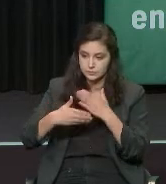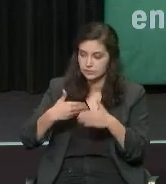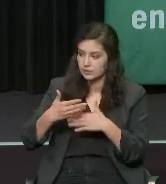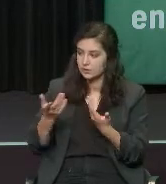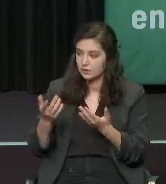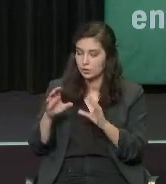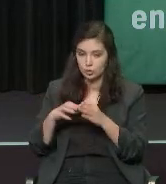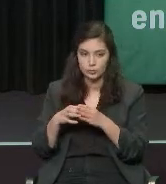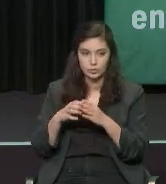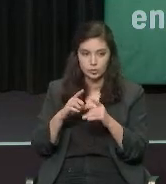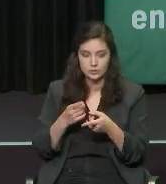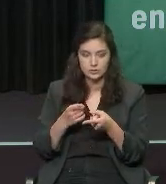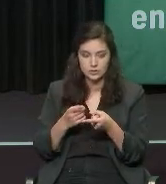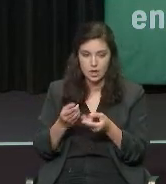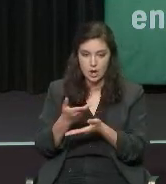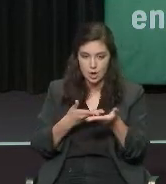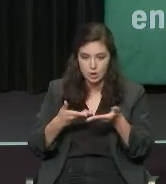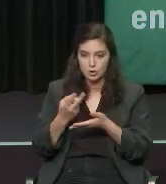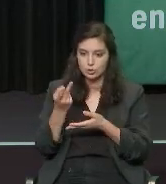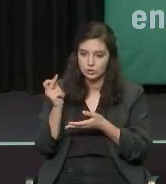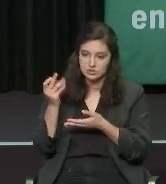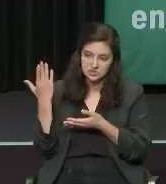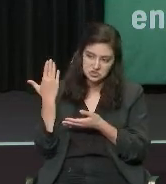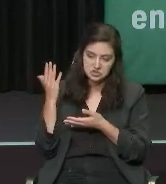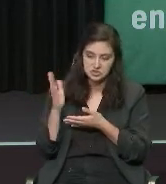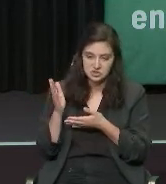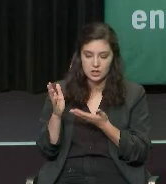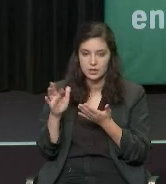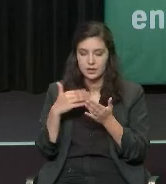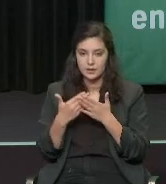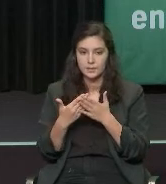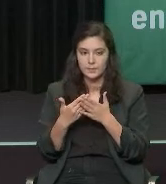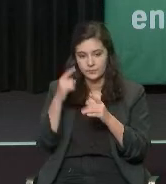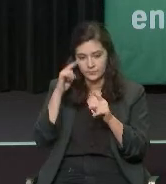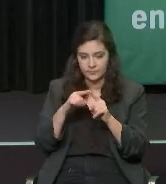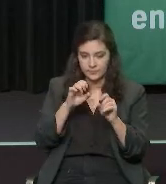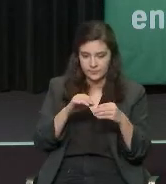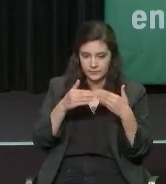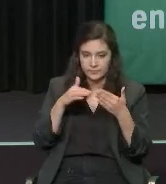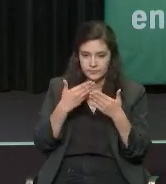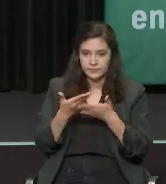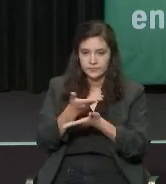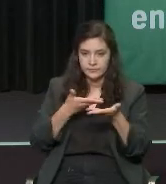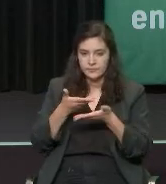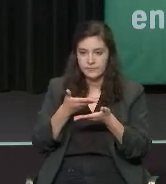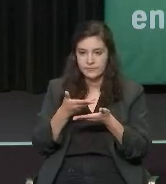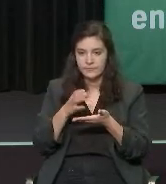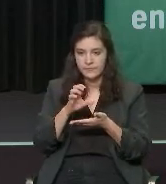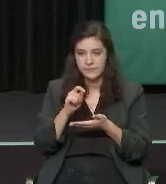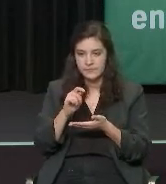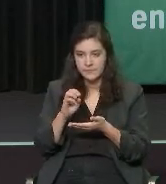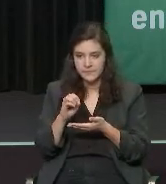And the group started their collaboration around 2 years ago, and initially the objective was to produce an harmonized map, a